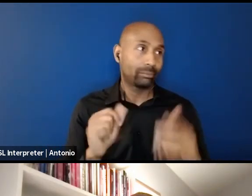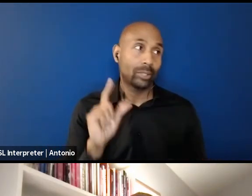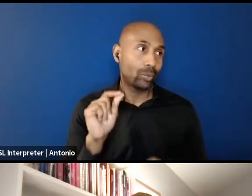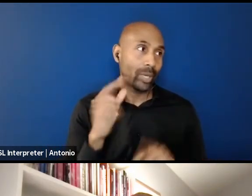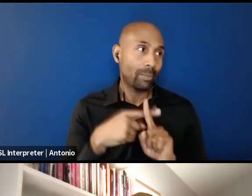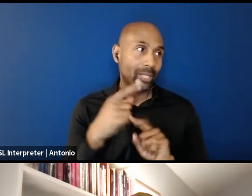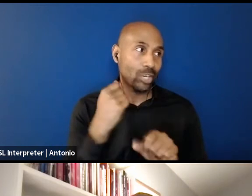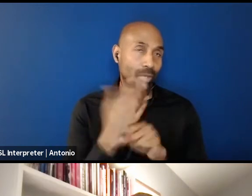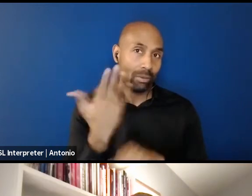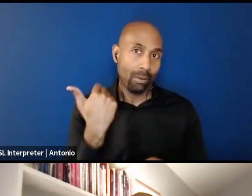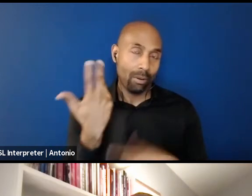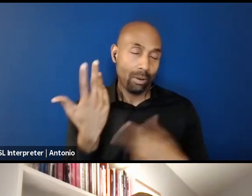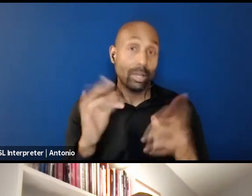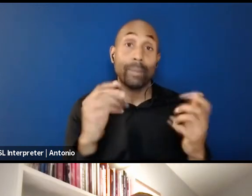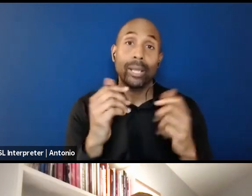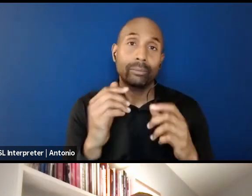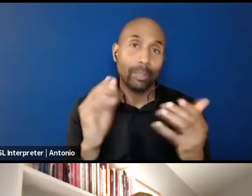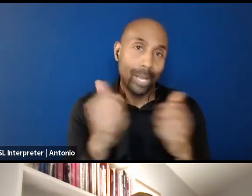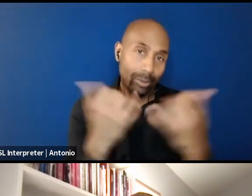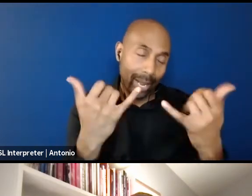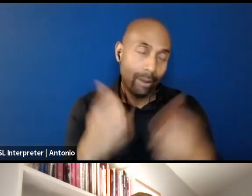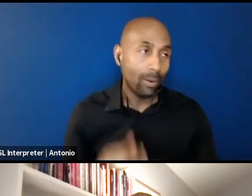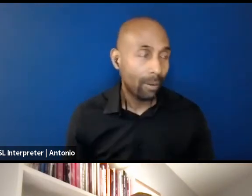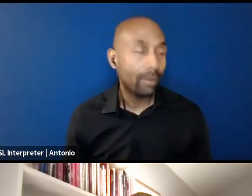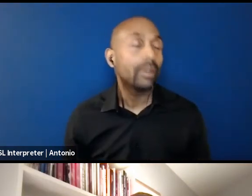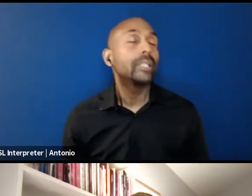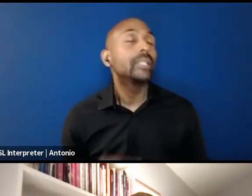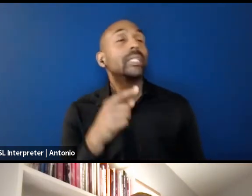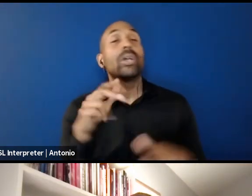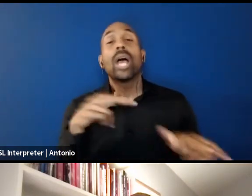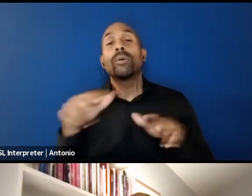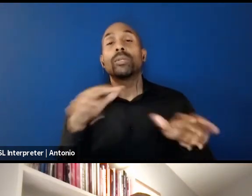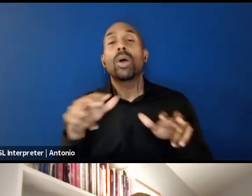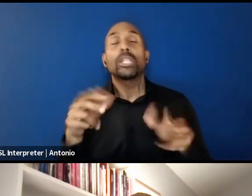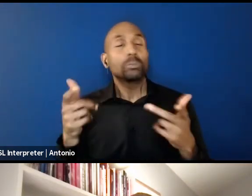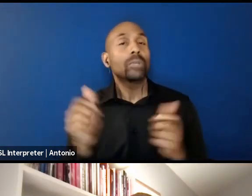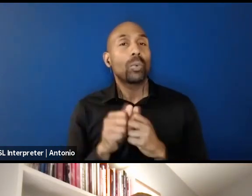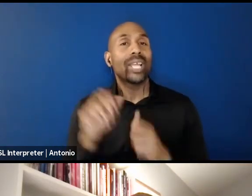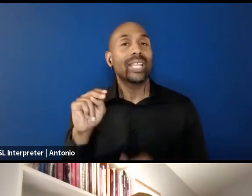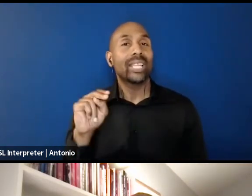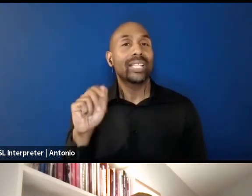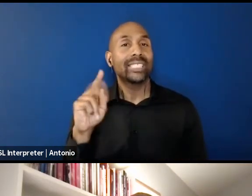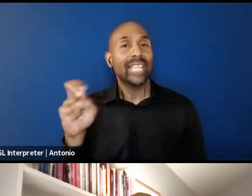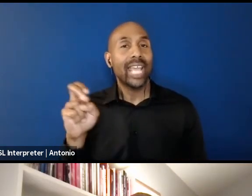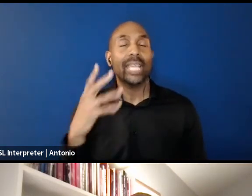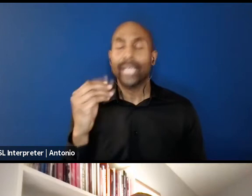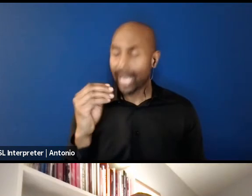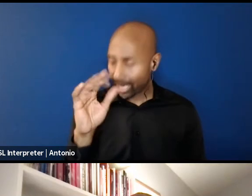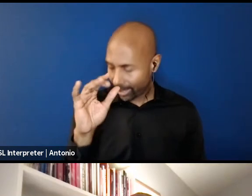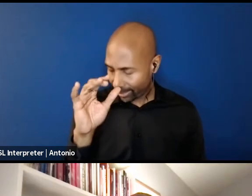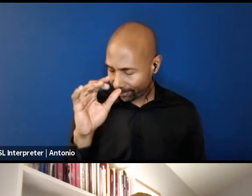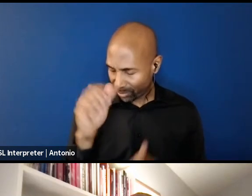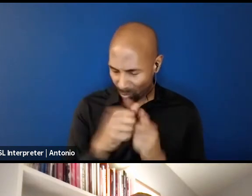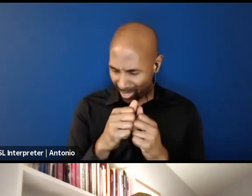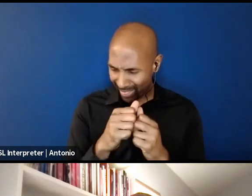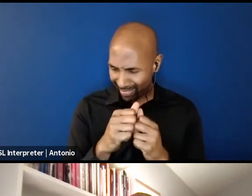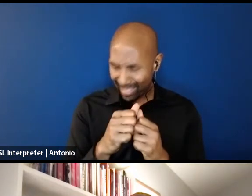ago, you know, than it is now. I was able to walk around with Nate and with who I